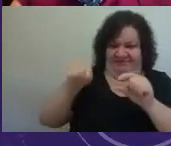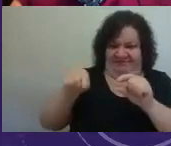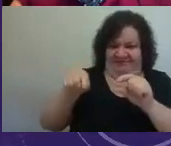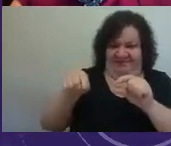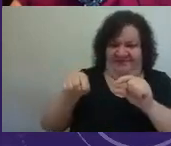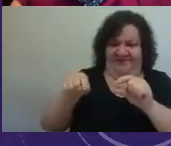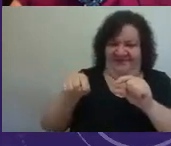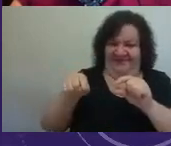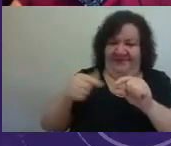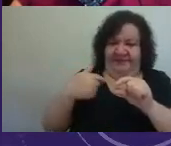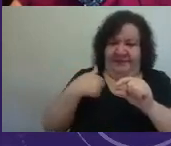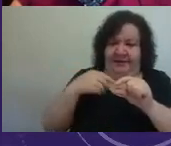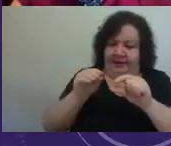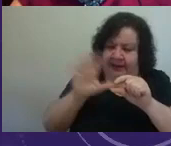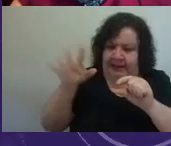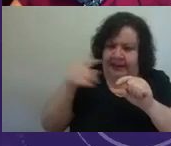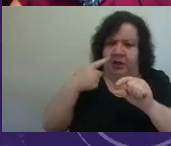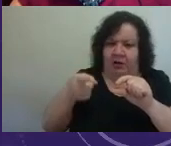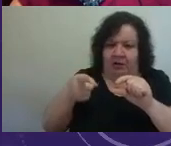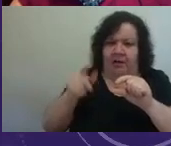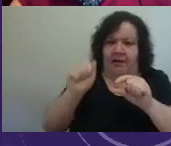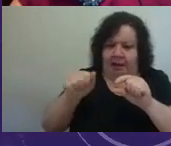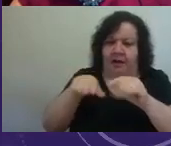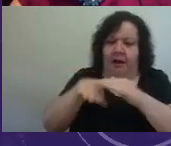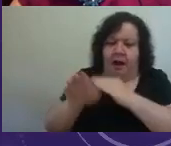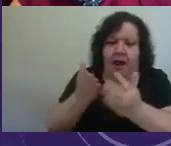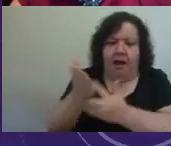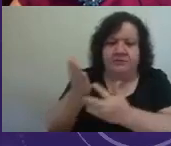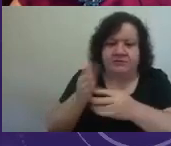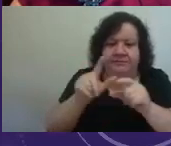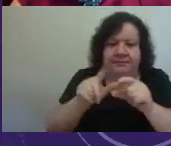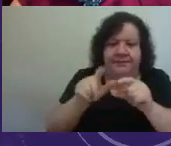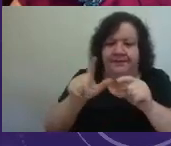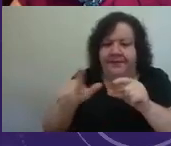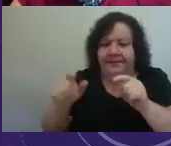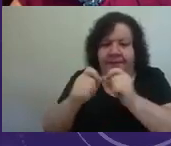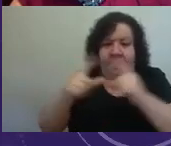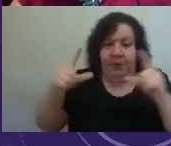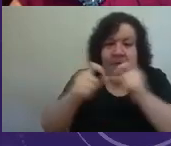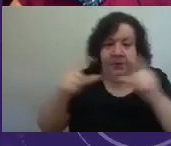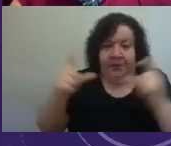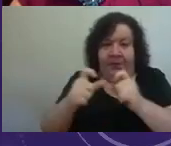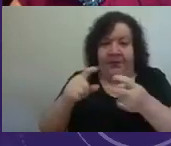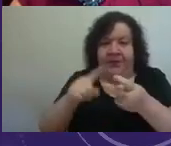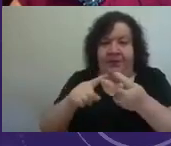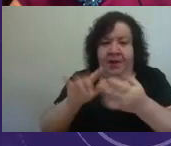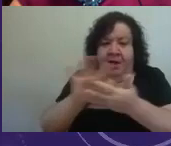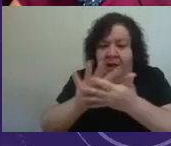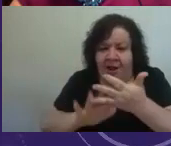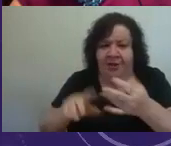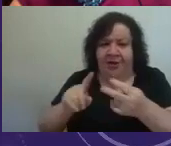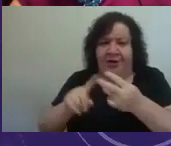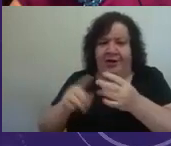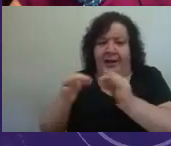disabilities who may not know what shortcuts are. The one thing I want to say about toolbars is that if you think